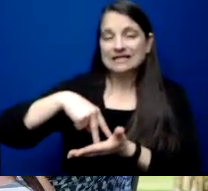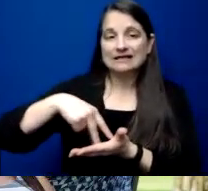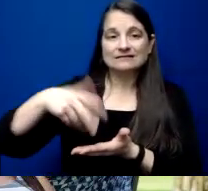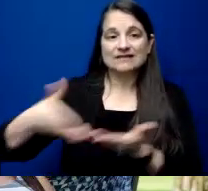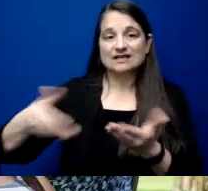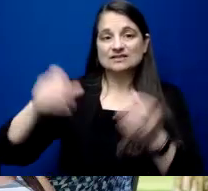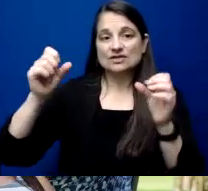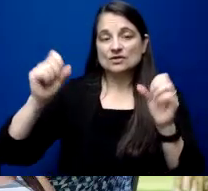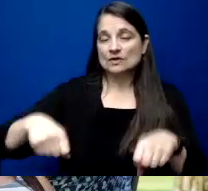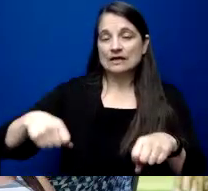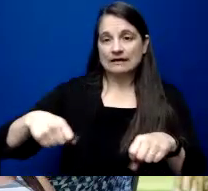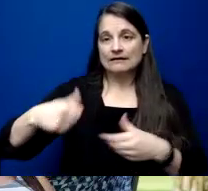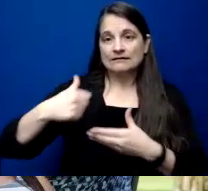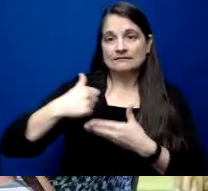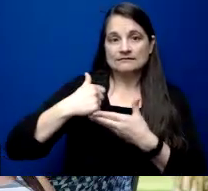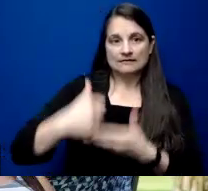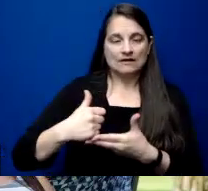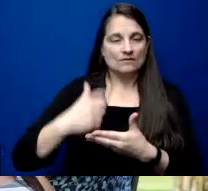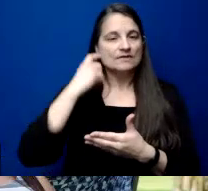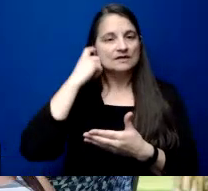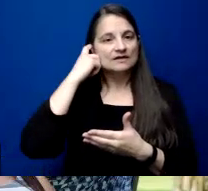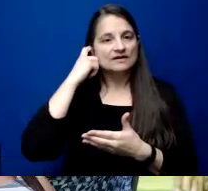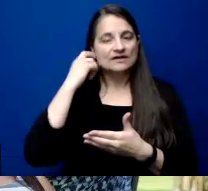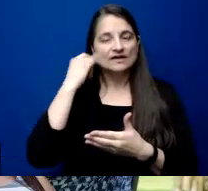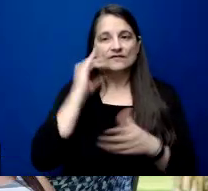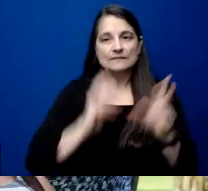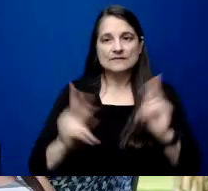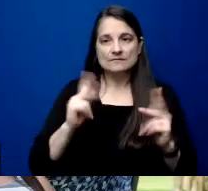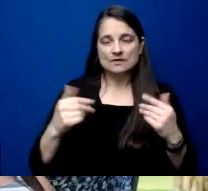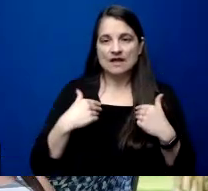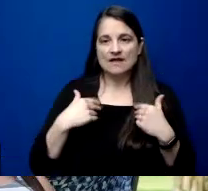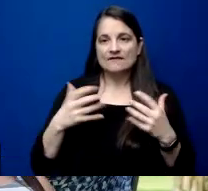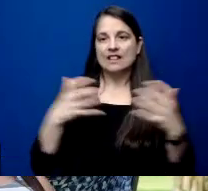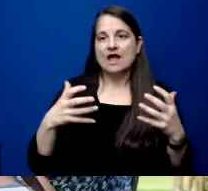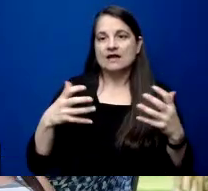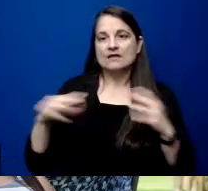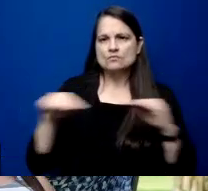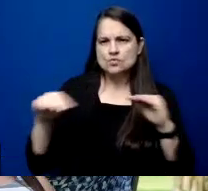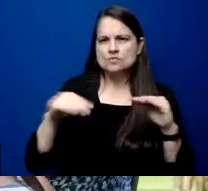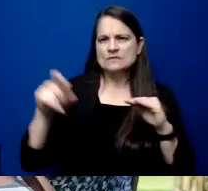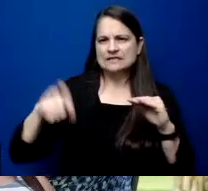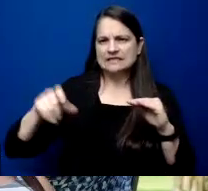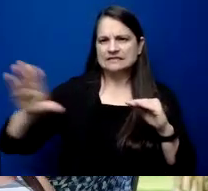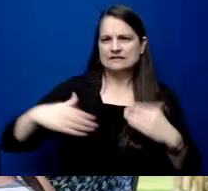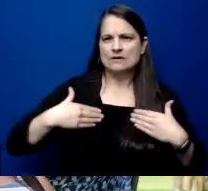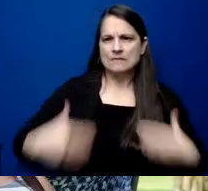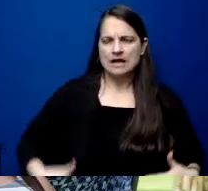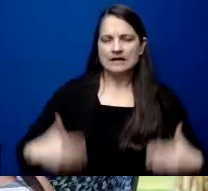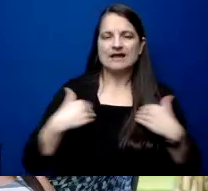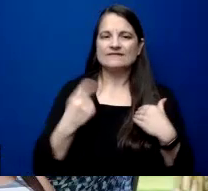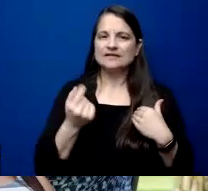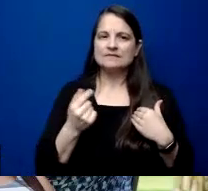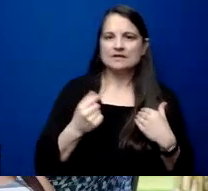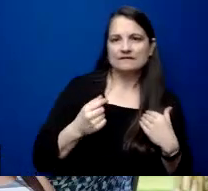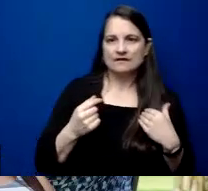folks who have a lot of movement needs in their bodies to get a little bit of wiggle in while also